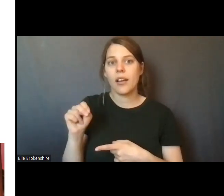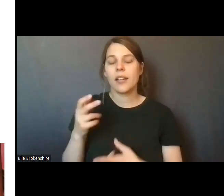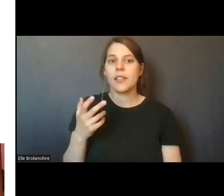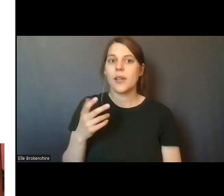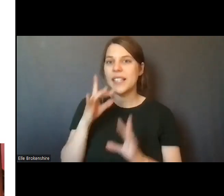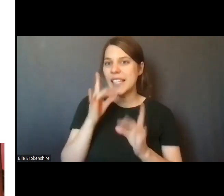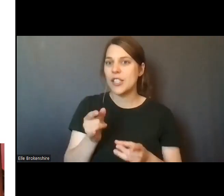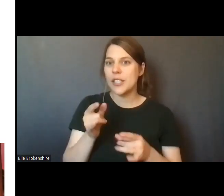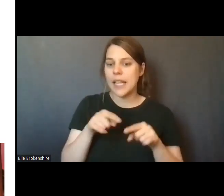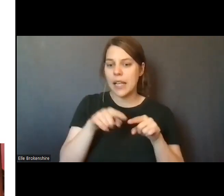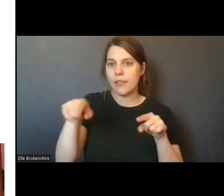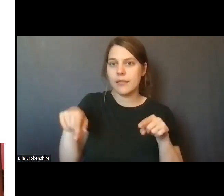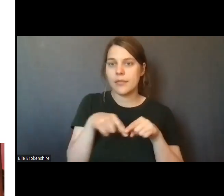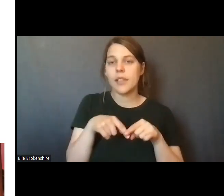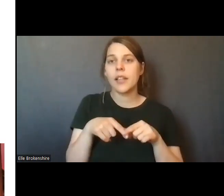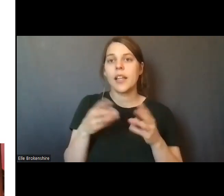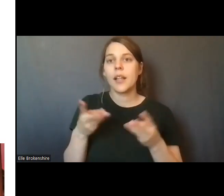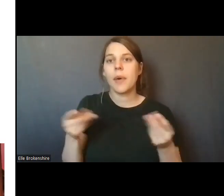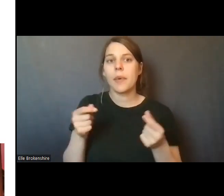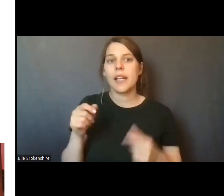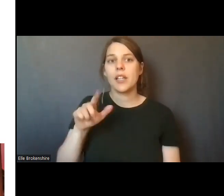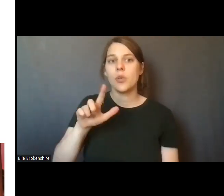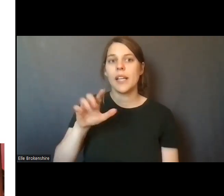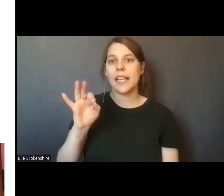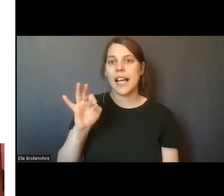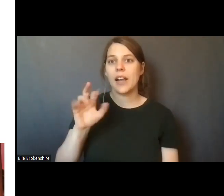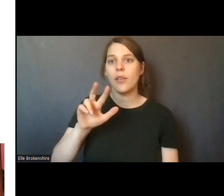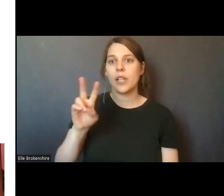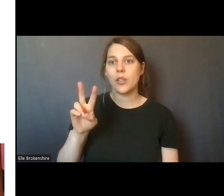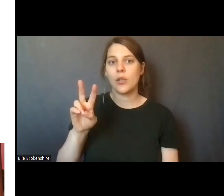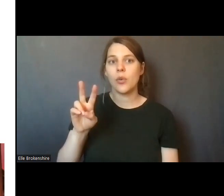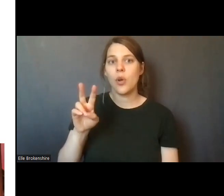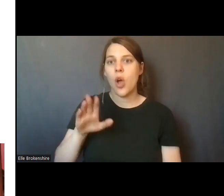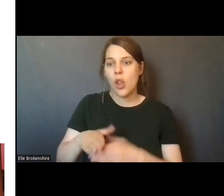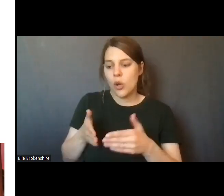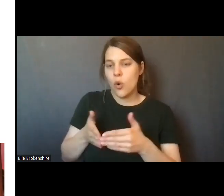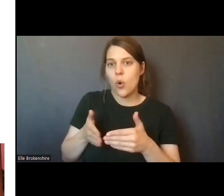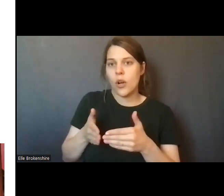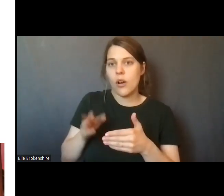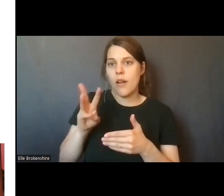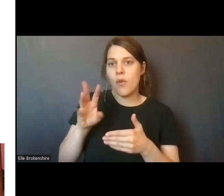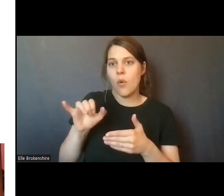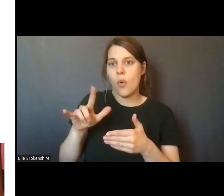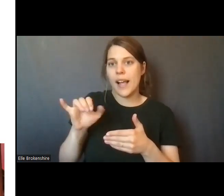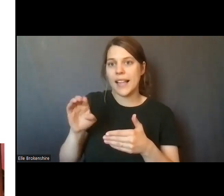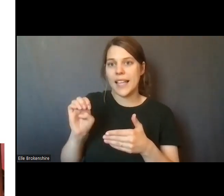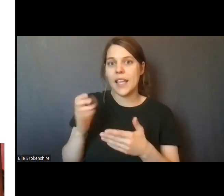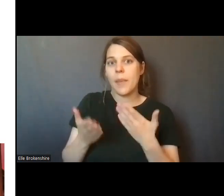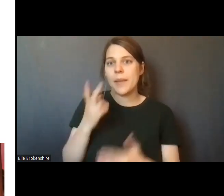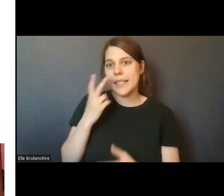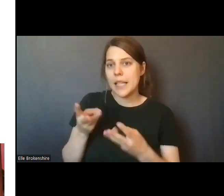there. Property is at 2932 and right on the corner of Wiley. So you've probably seen this property a few times if you drive up